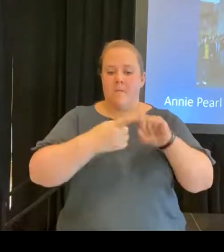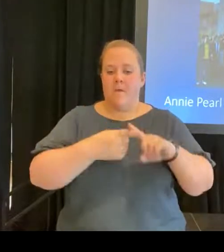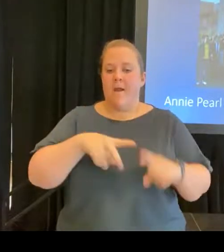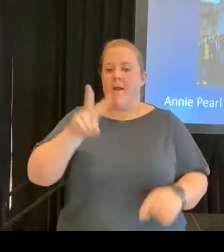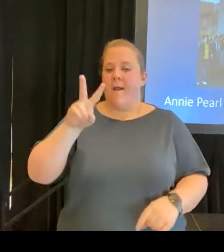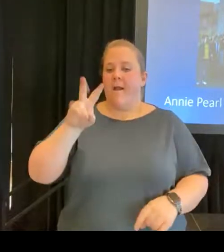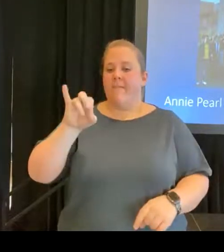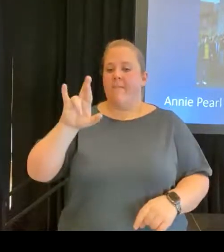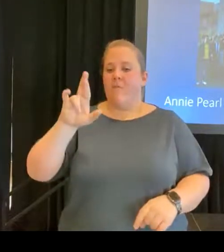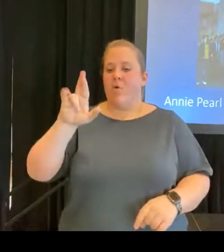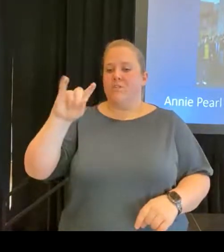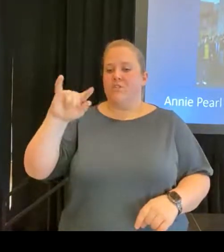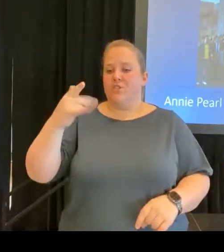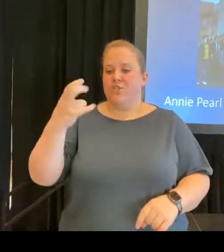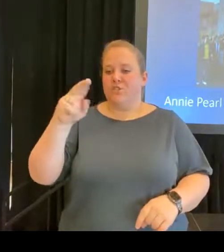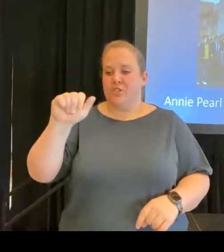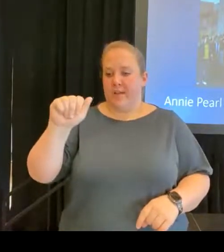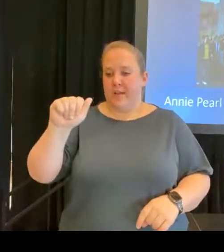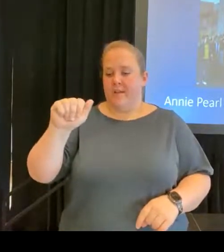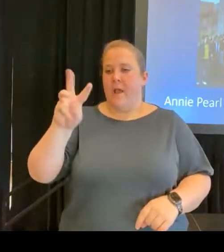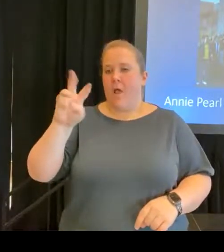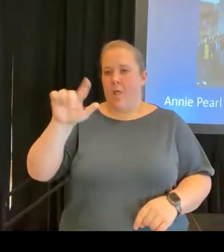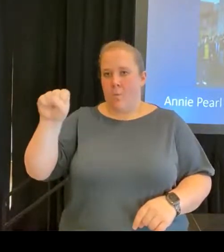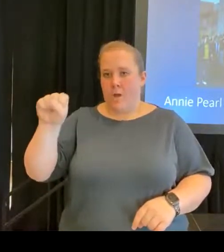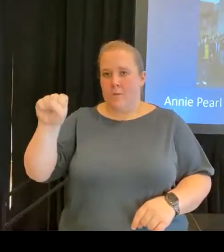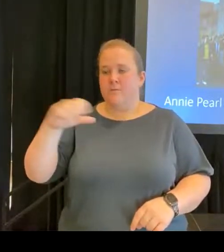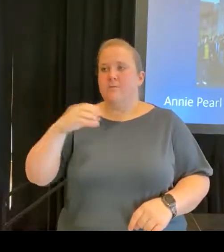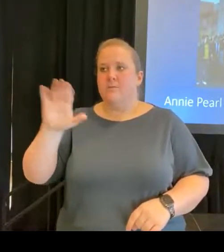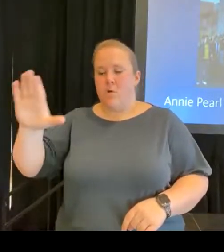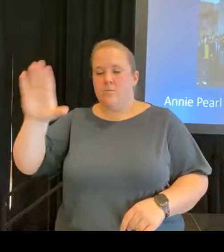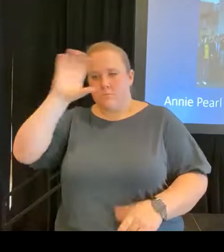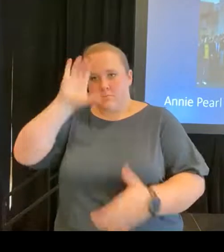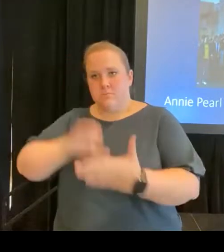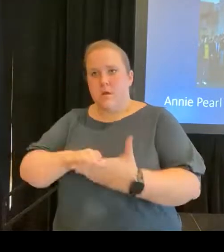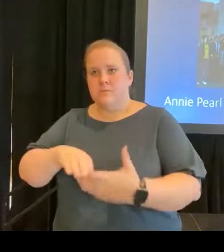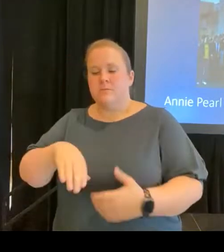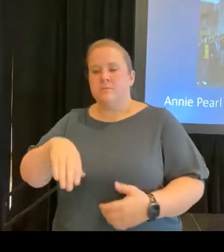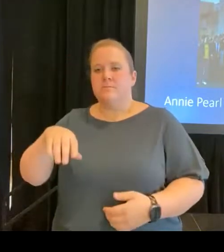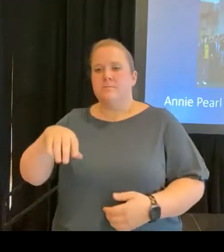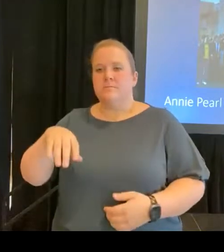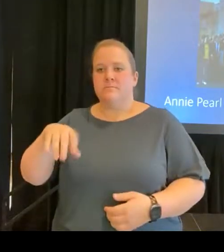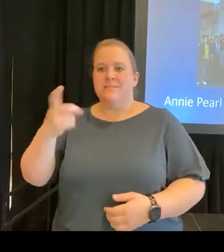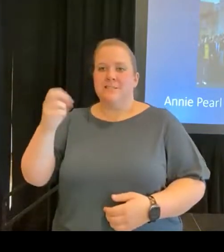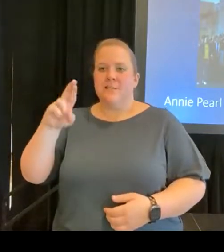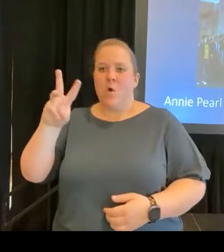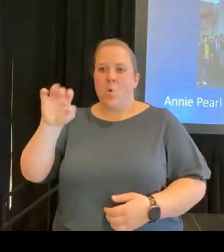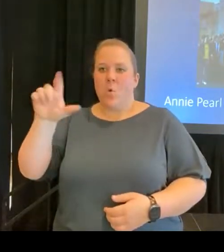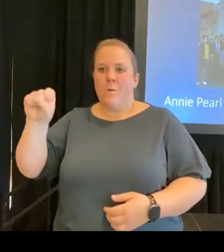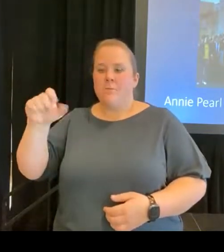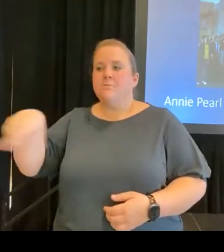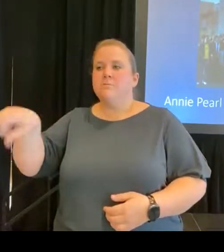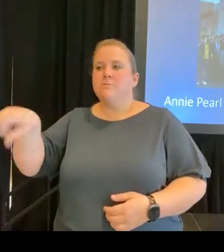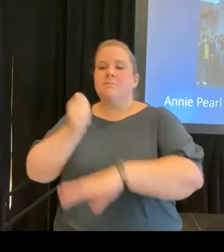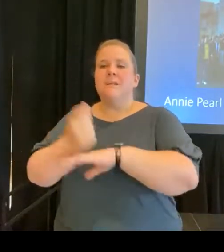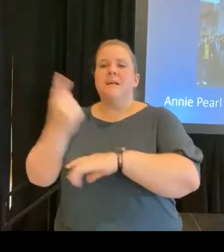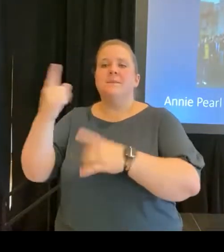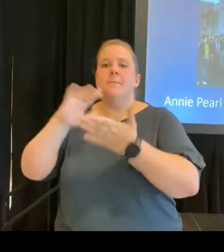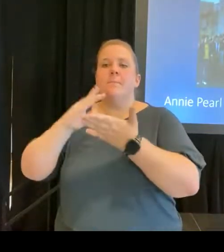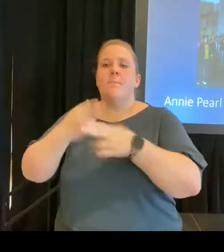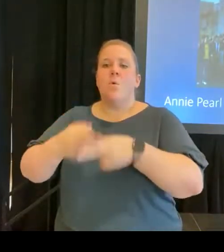Wells and her husband, Dr. Aaron Wells, had created this thing called the Medical Committee.